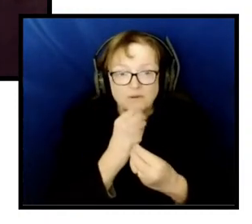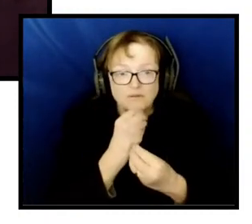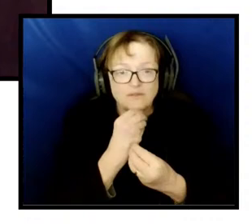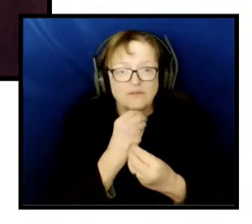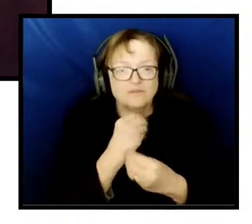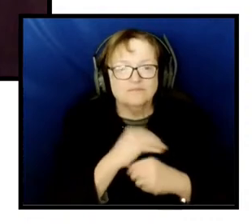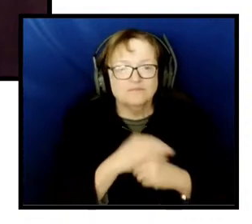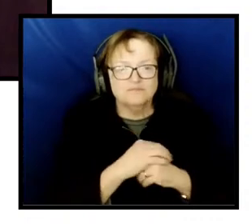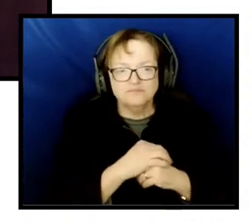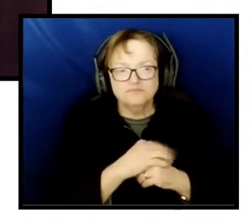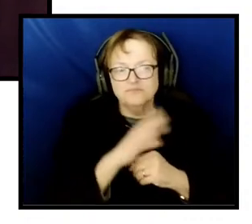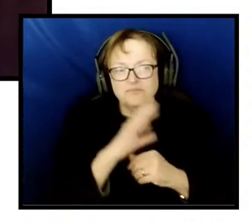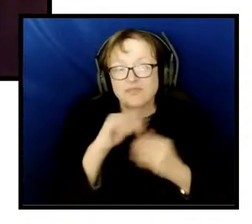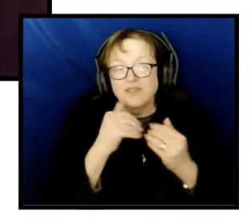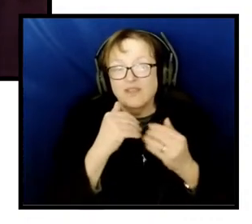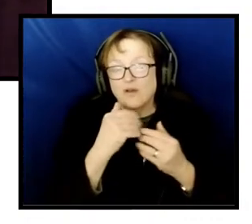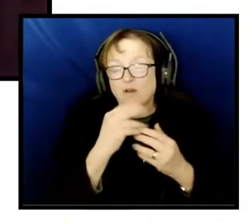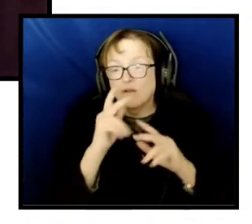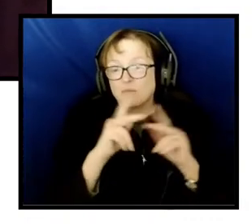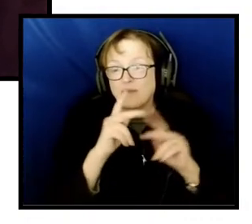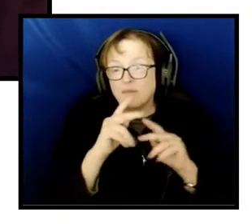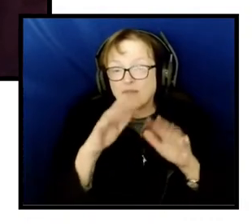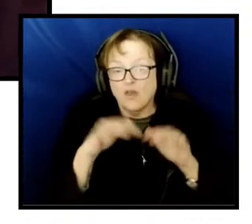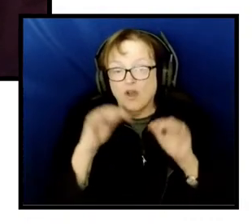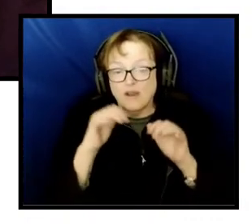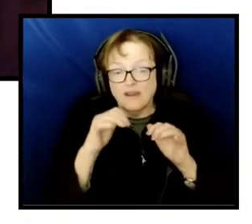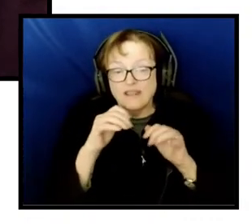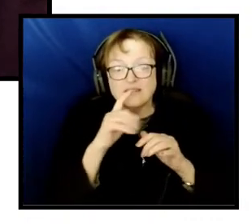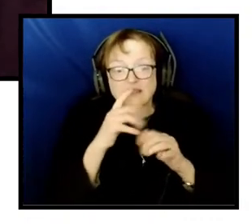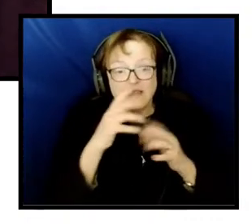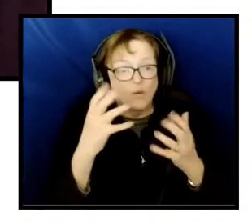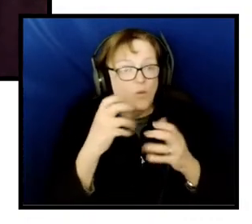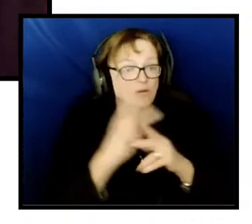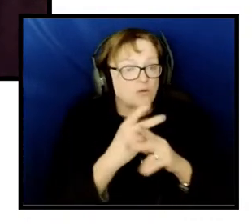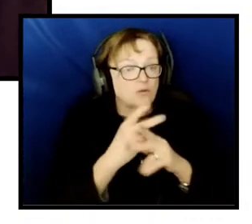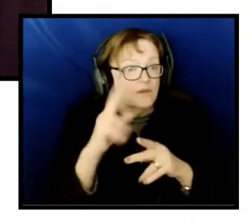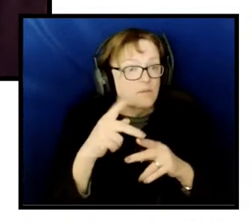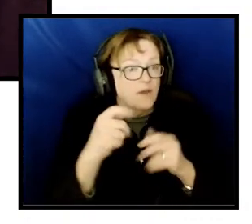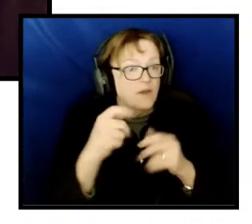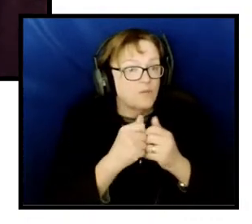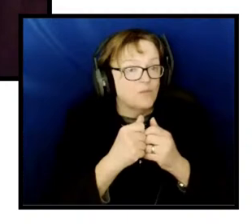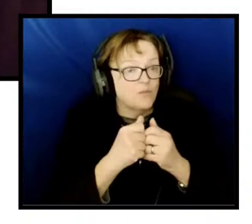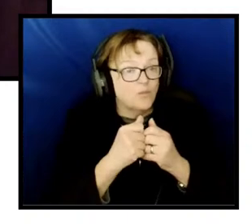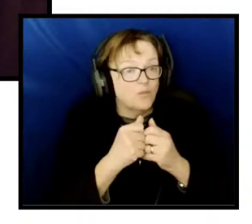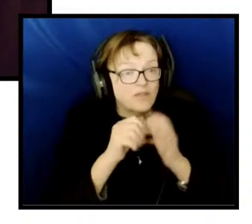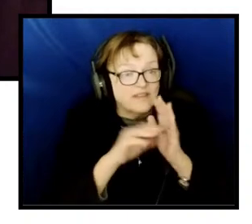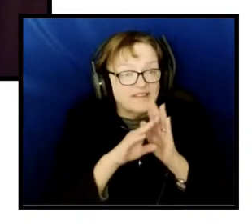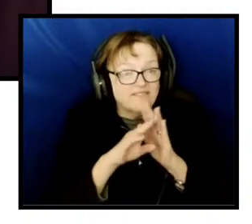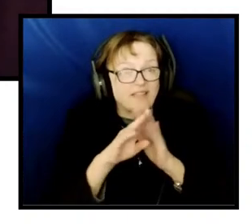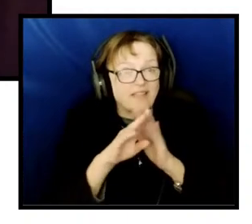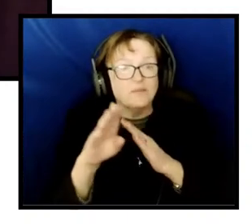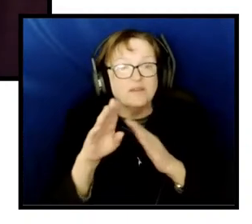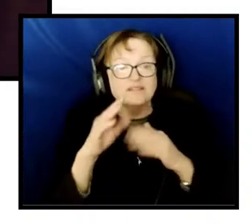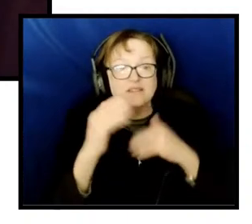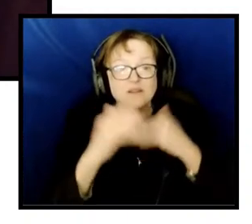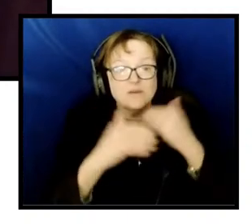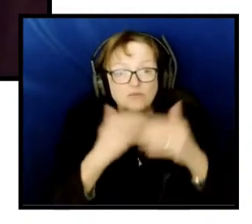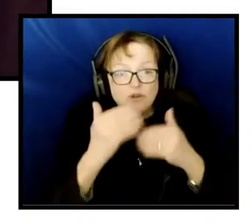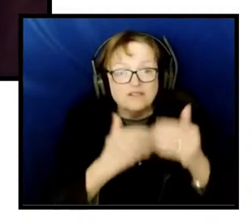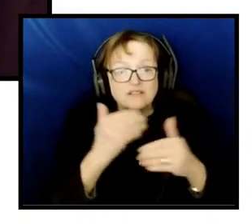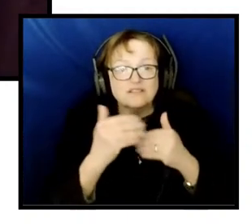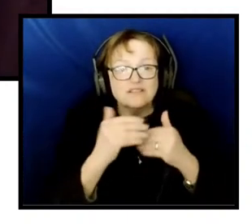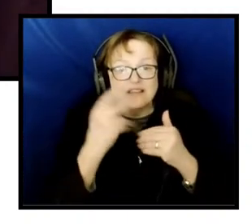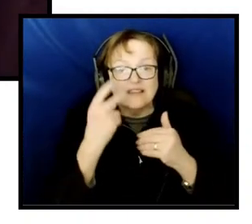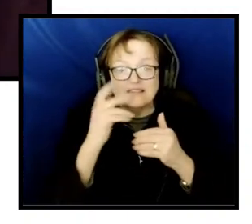and other members of the audience surely want to keep up with developments of the project and want to hear